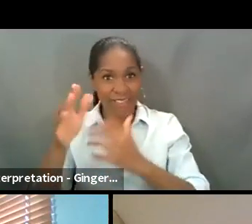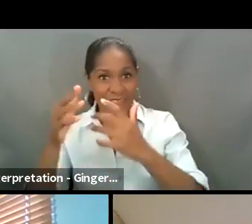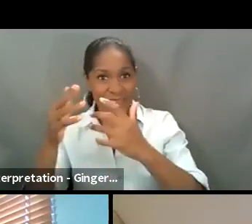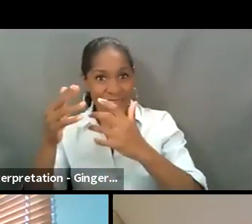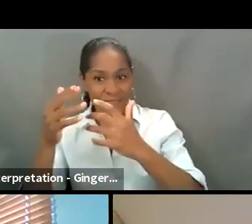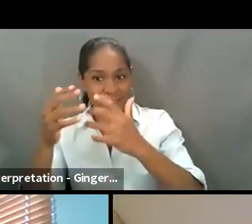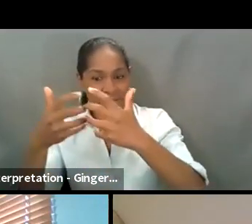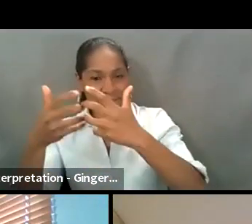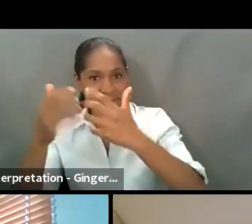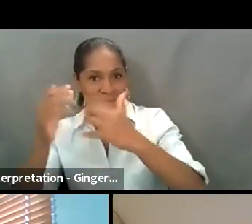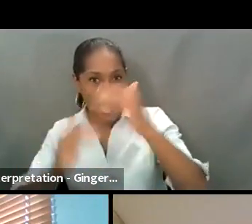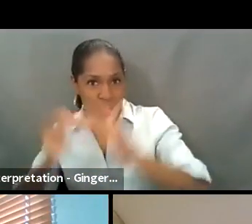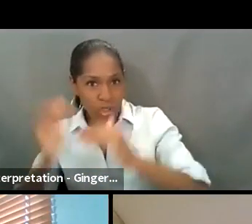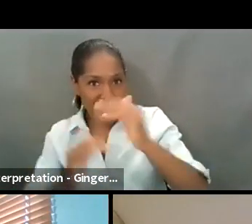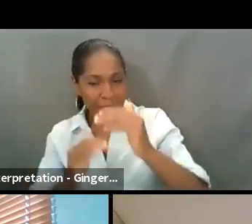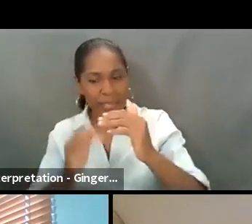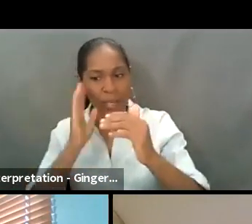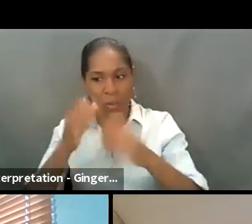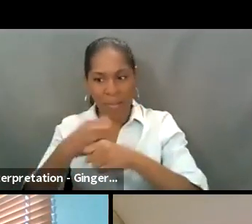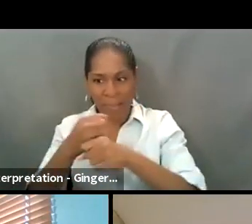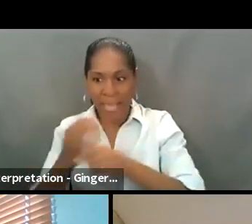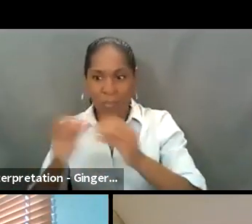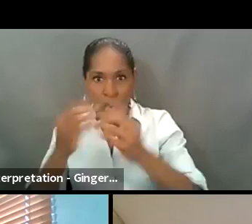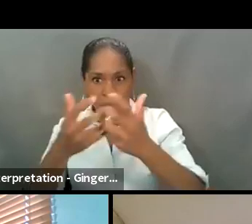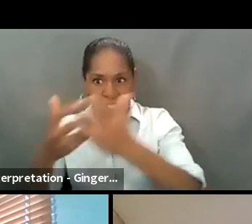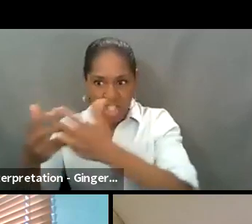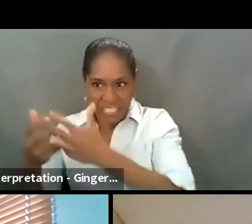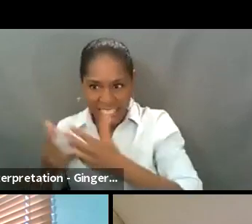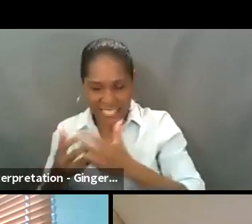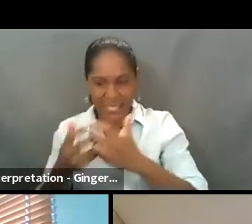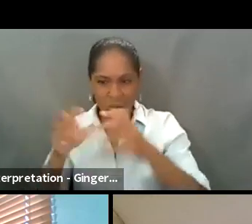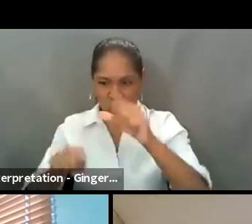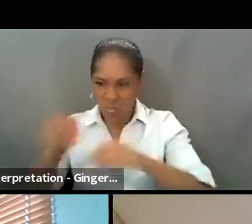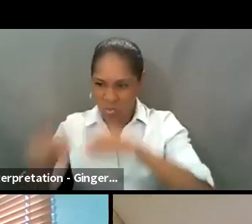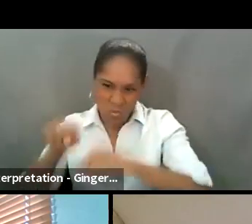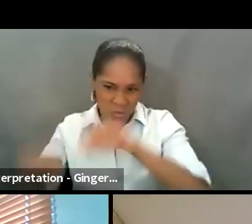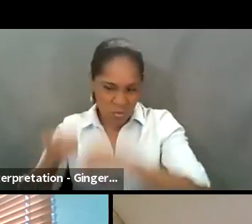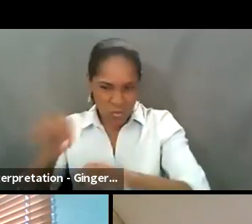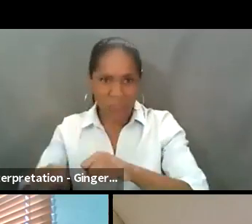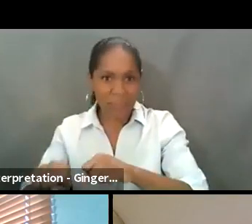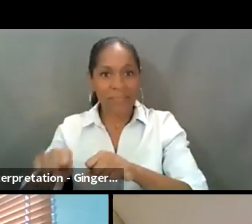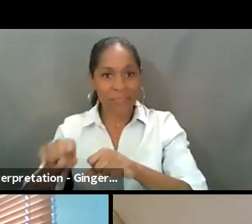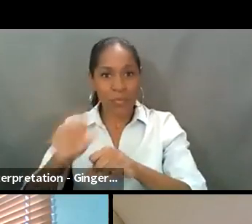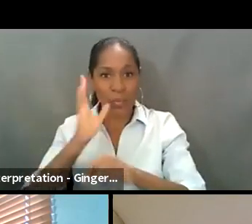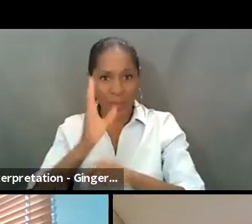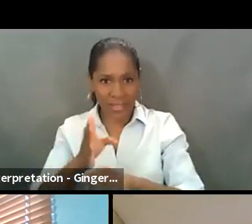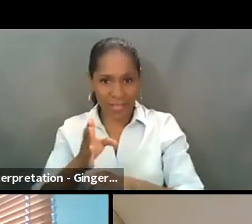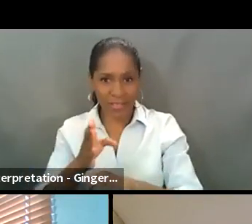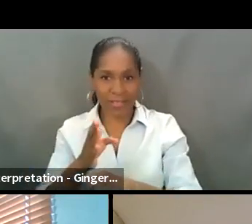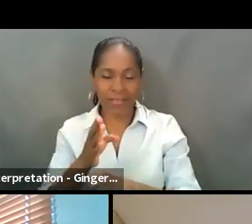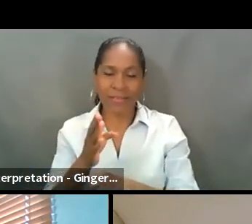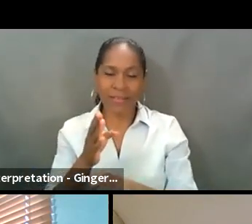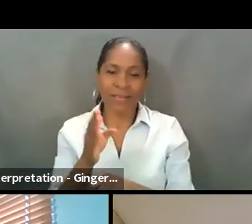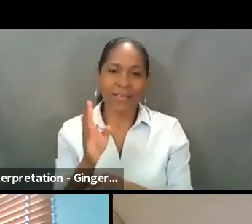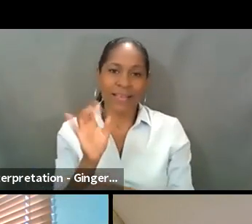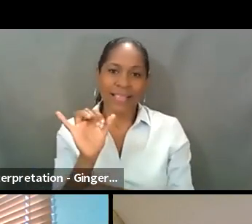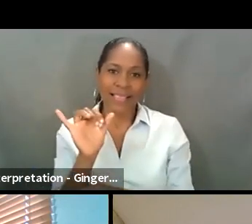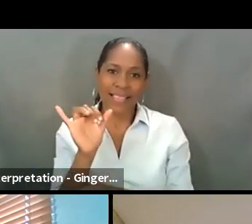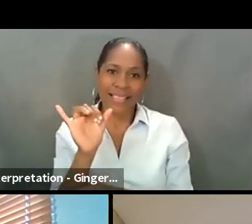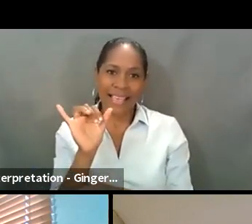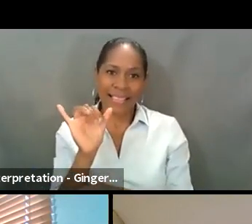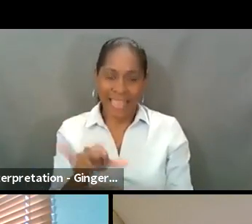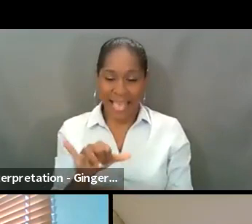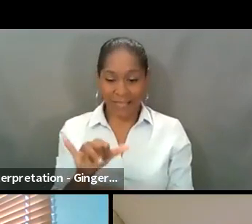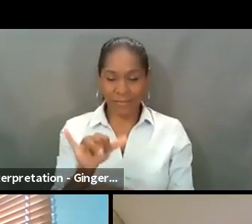has, makes more machines, and moves on. And basically, we want to be able to find our